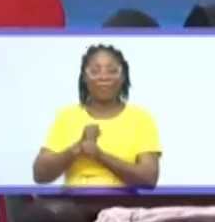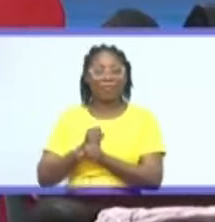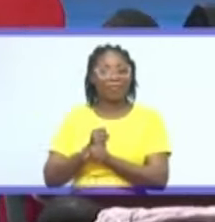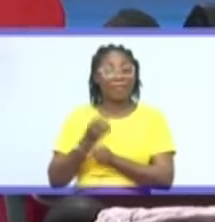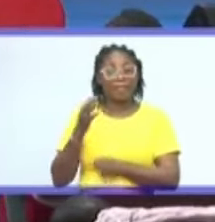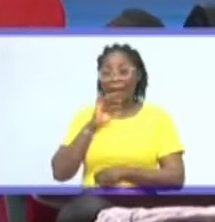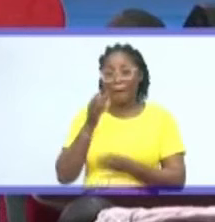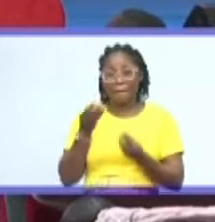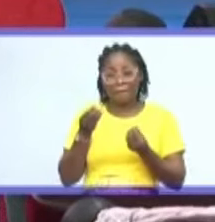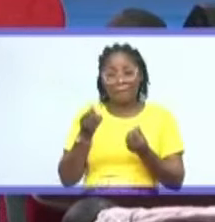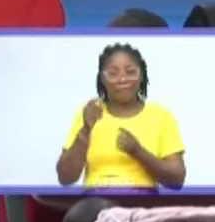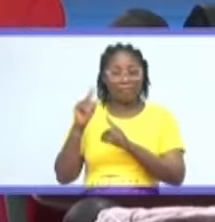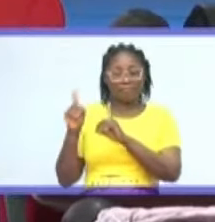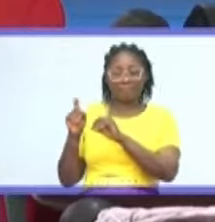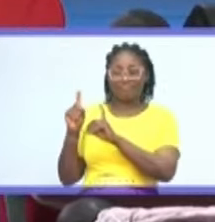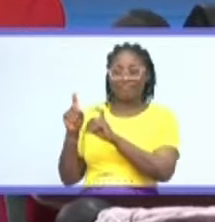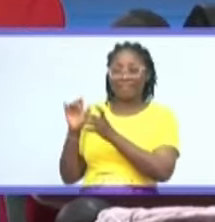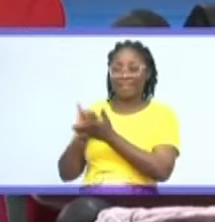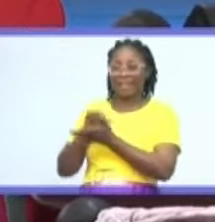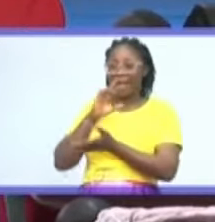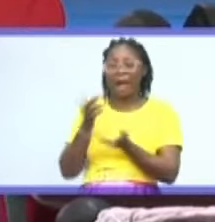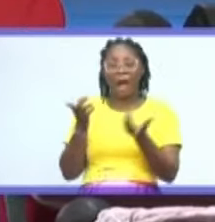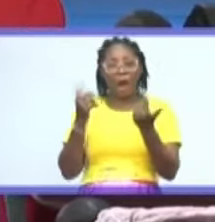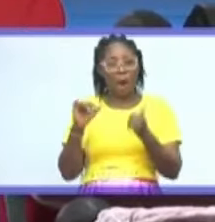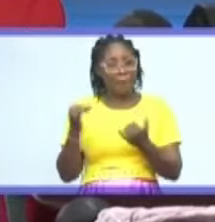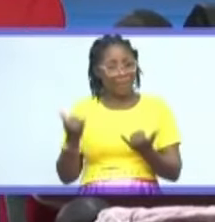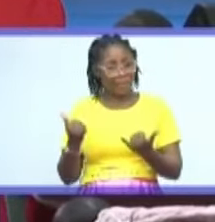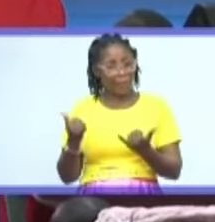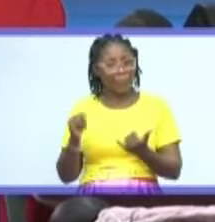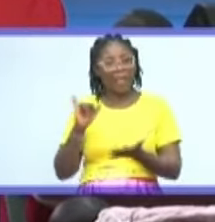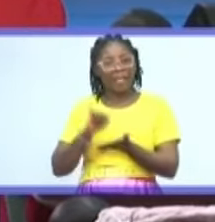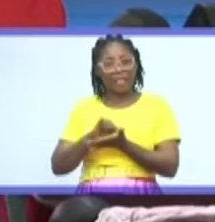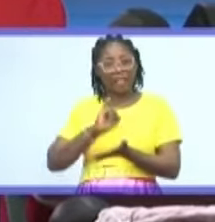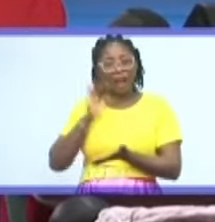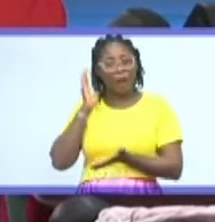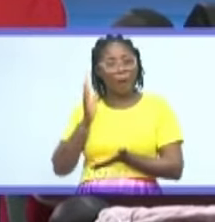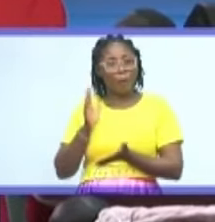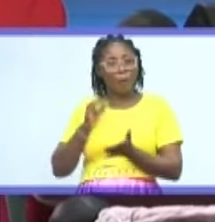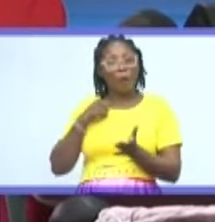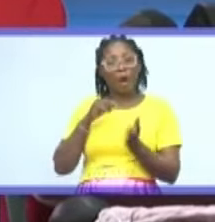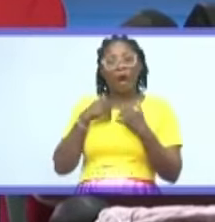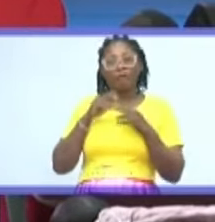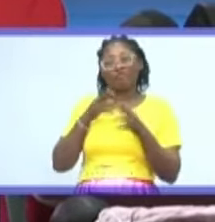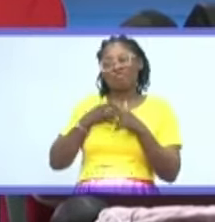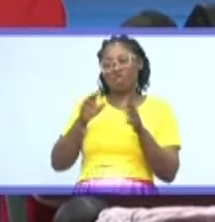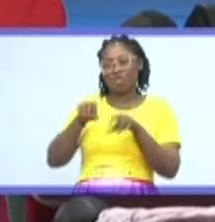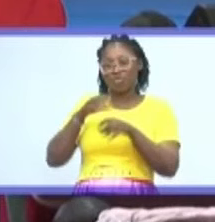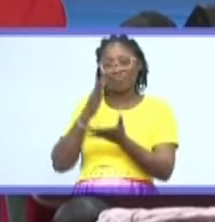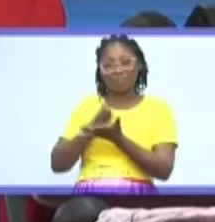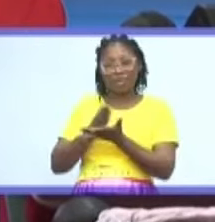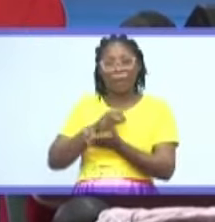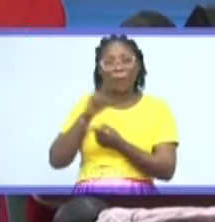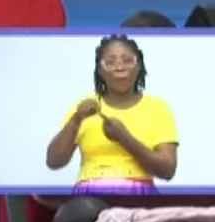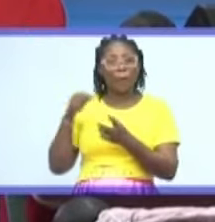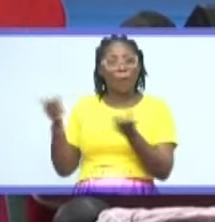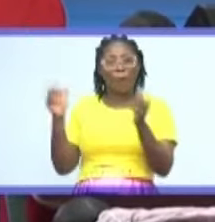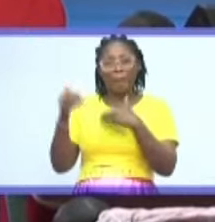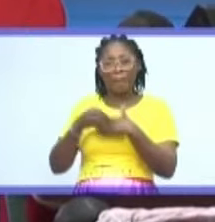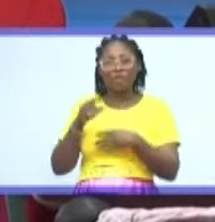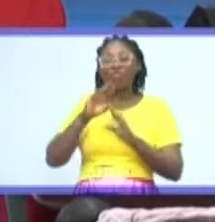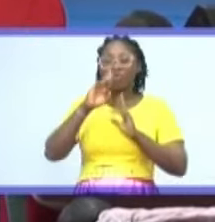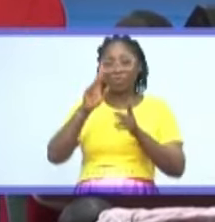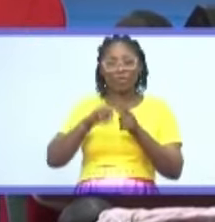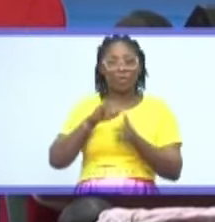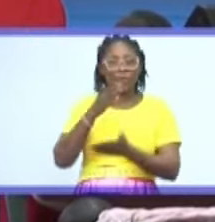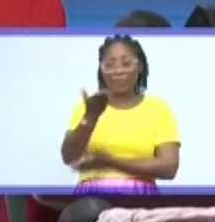There are a few questions that Nigerians are already asking. I'd like you to... we'll go on a short break, but when we come back, I'd like you to respond to those